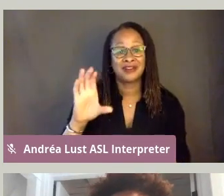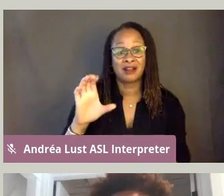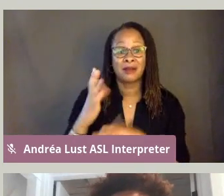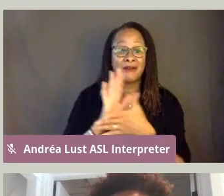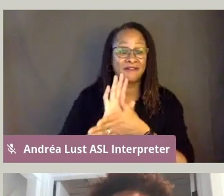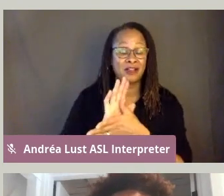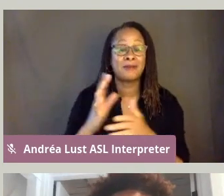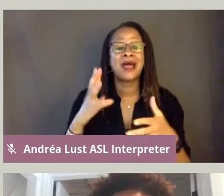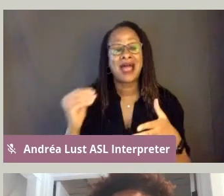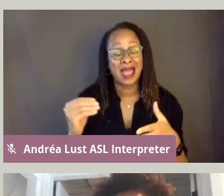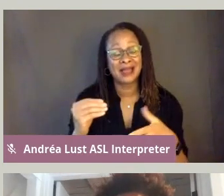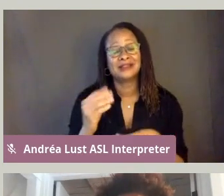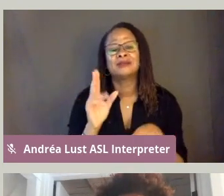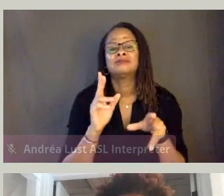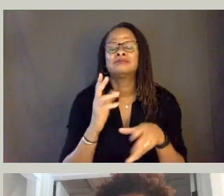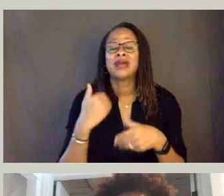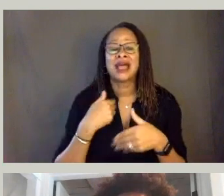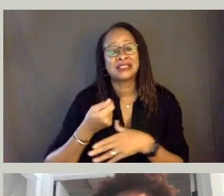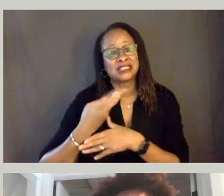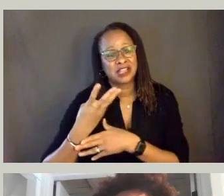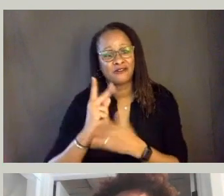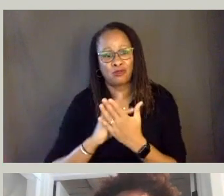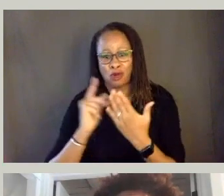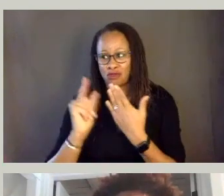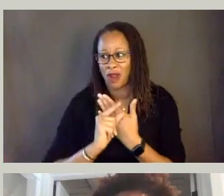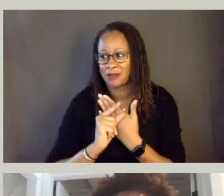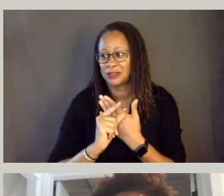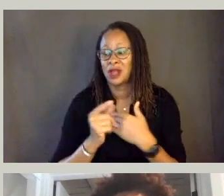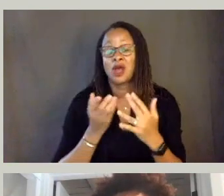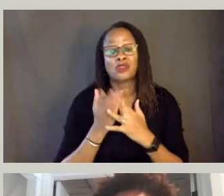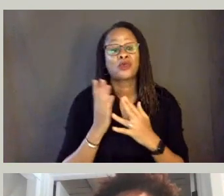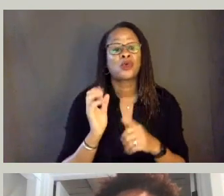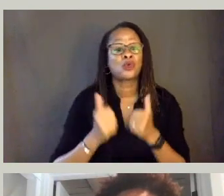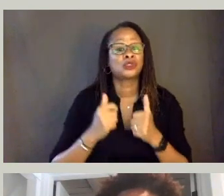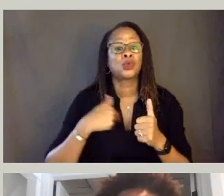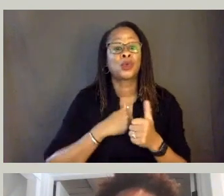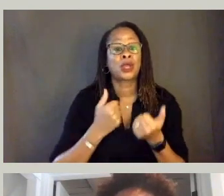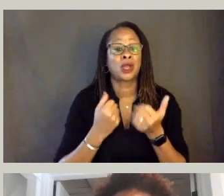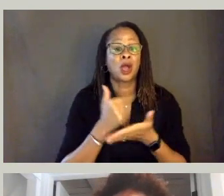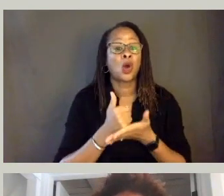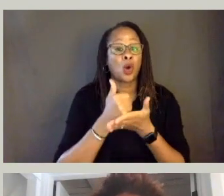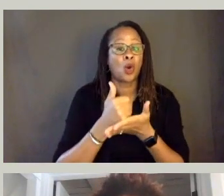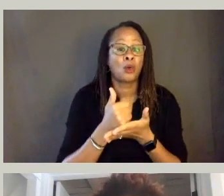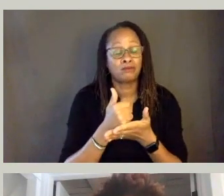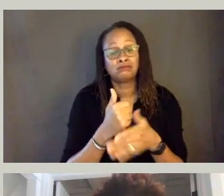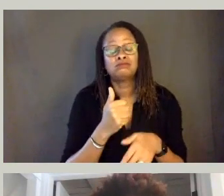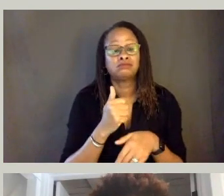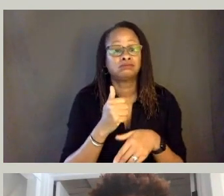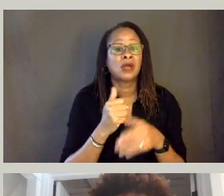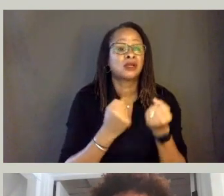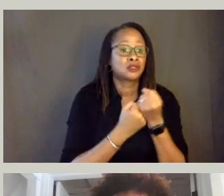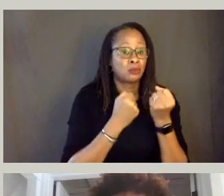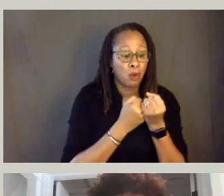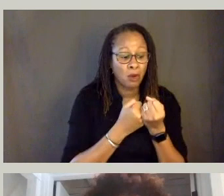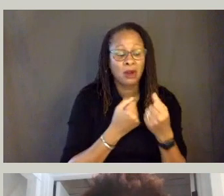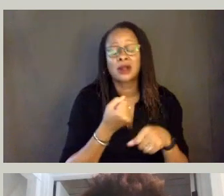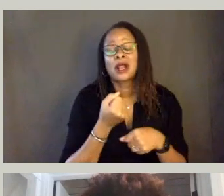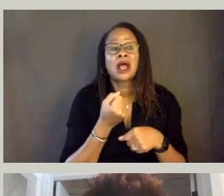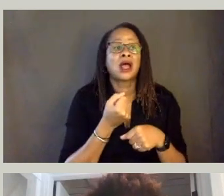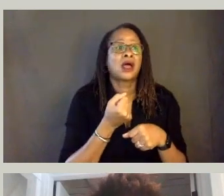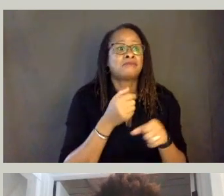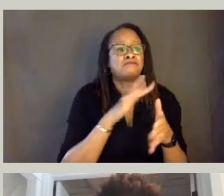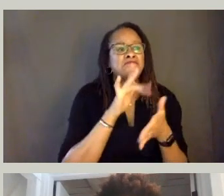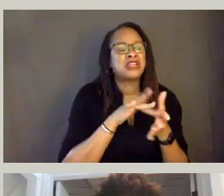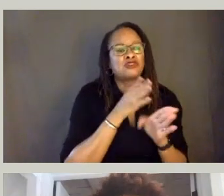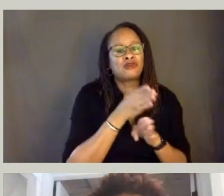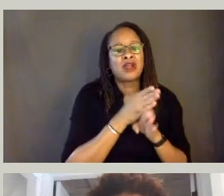has several programs through which we hope to support emerging and mid-career filmmakers of color.